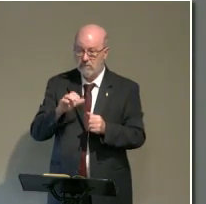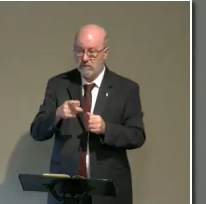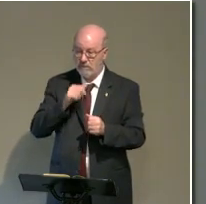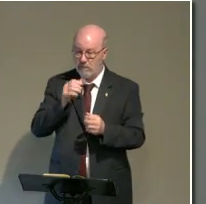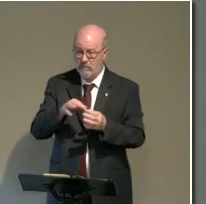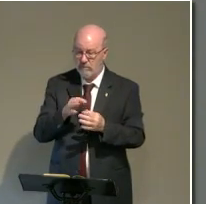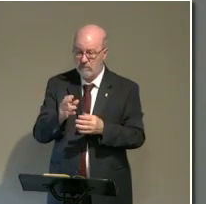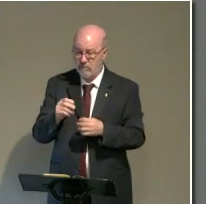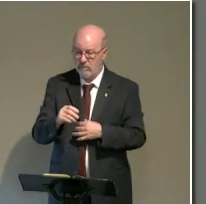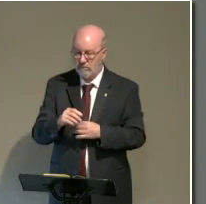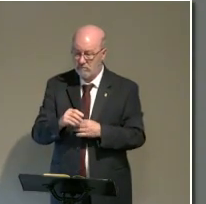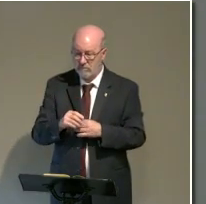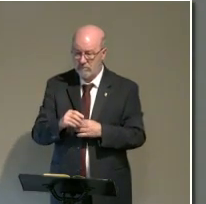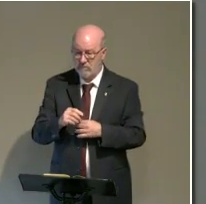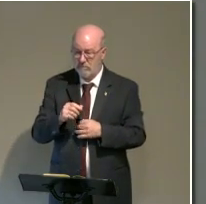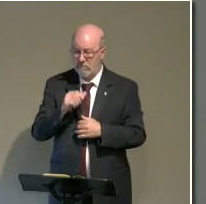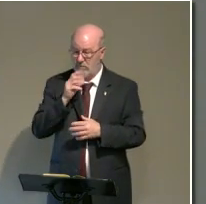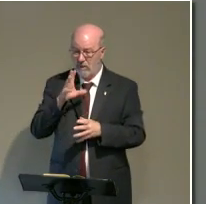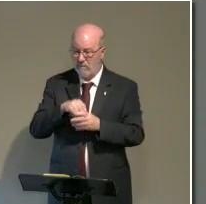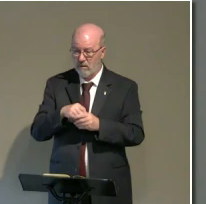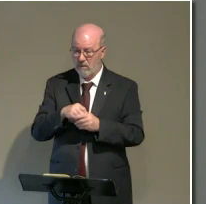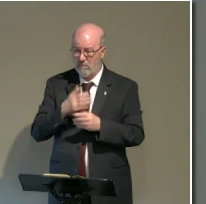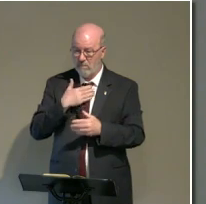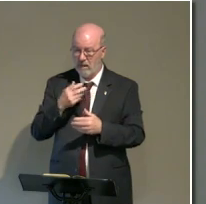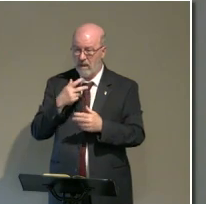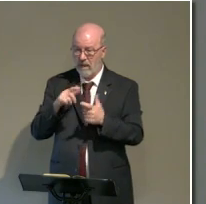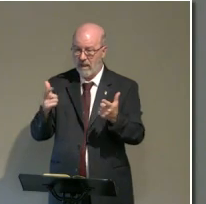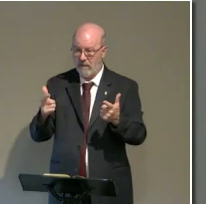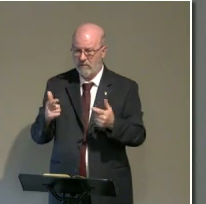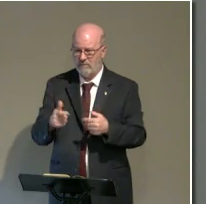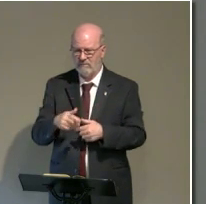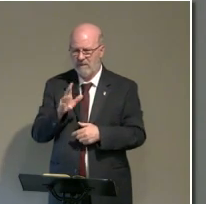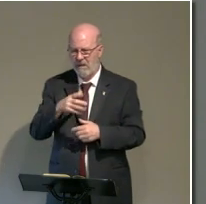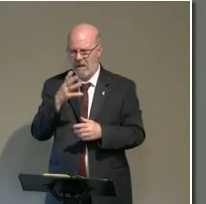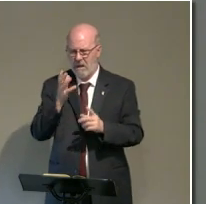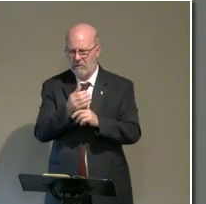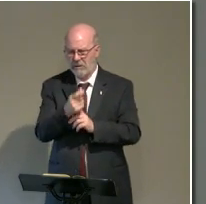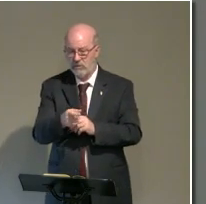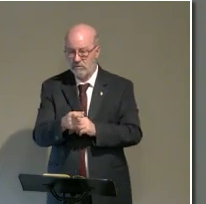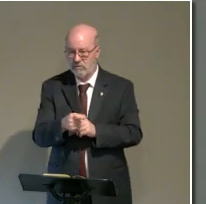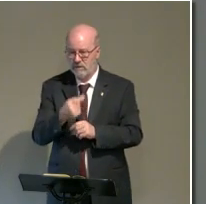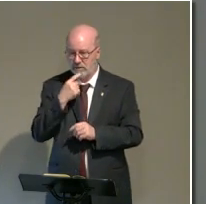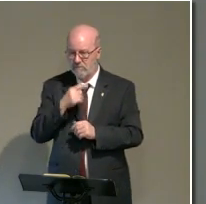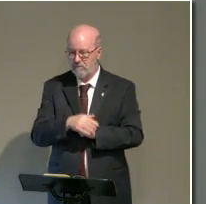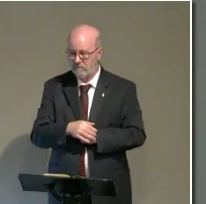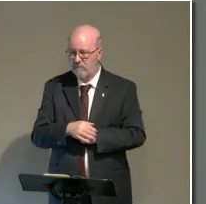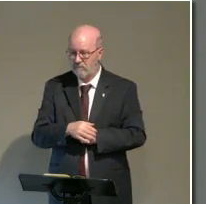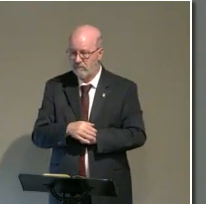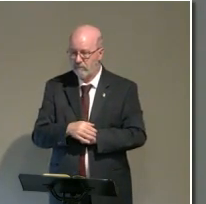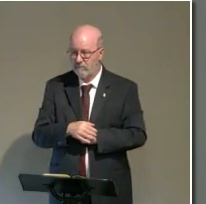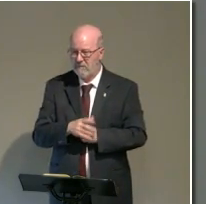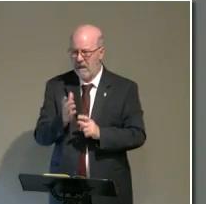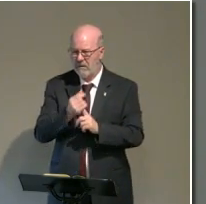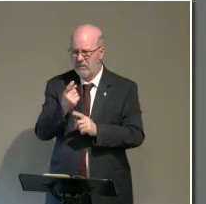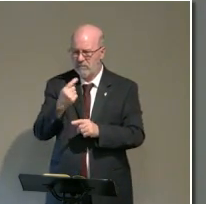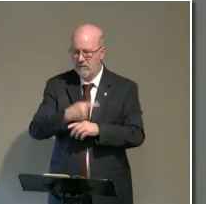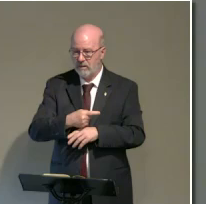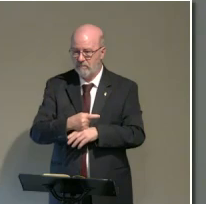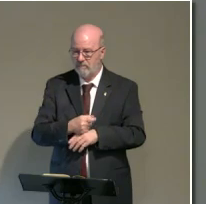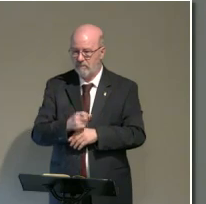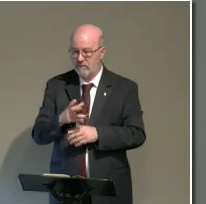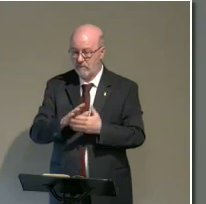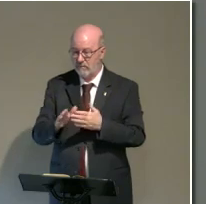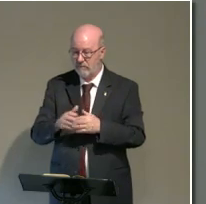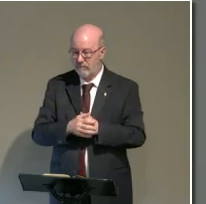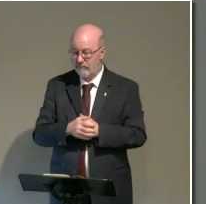I said, no, it's just not really part of my vocabulary. And he's like, oh, I'm going to catch you one day. That's what he said. I'm going to catch you one day. I'm like, okay, that's